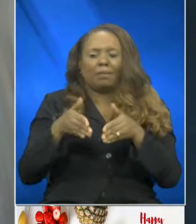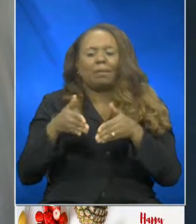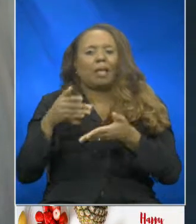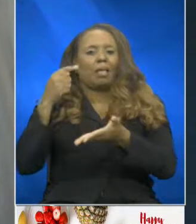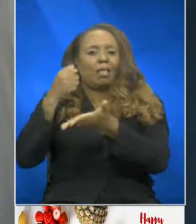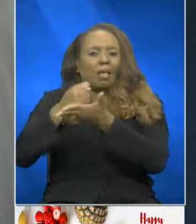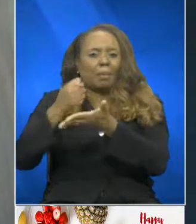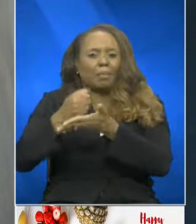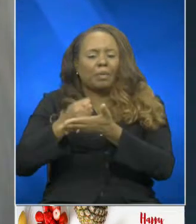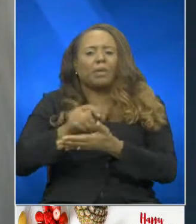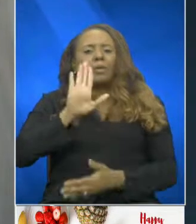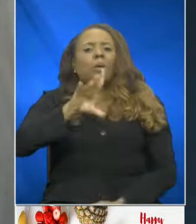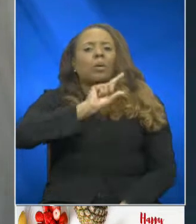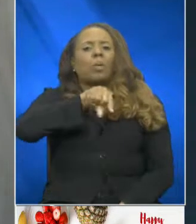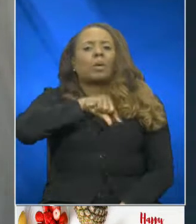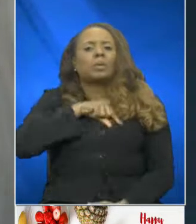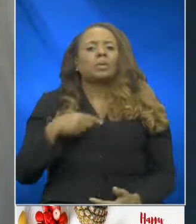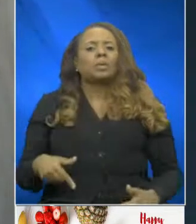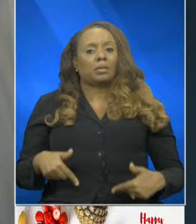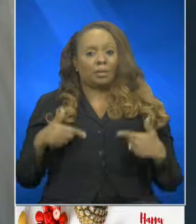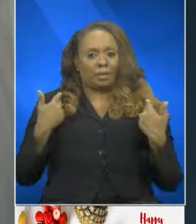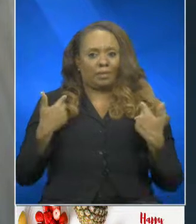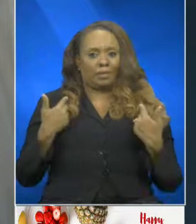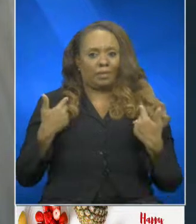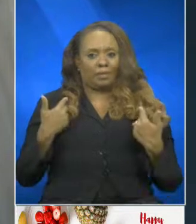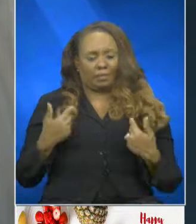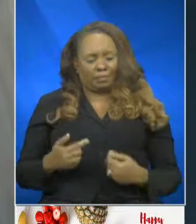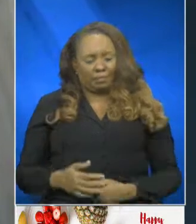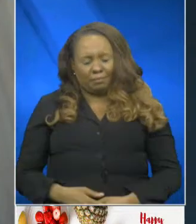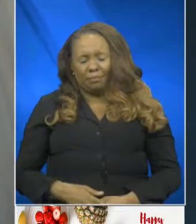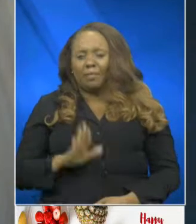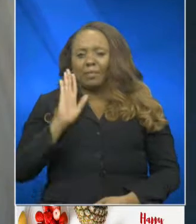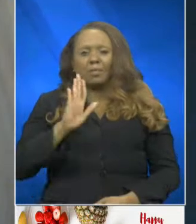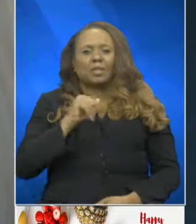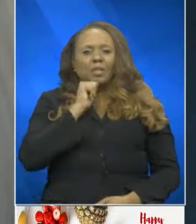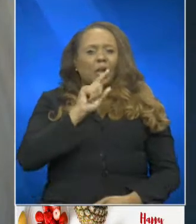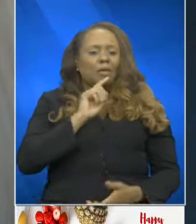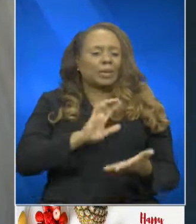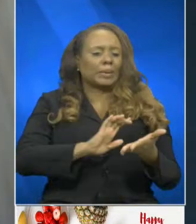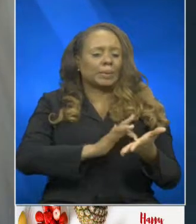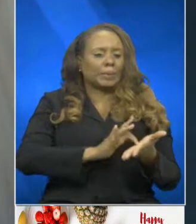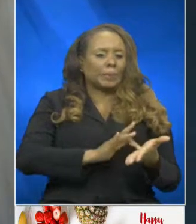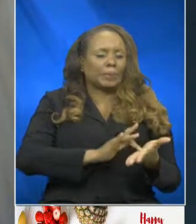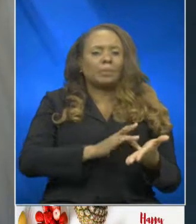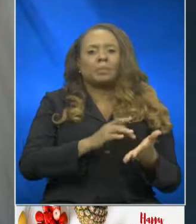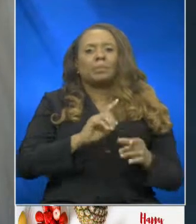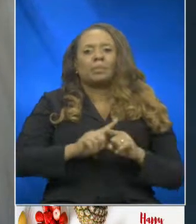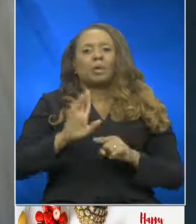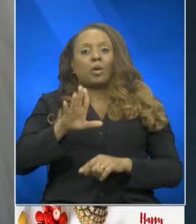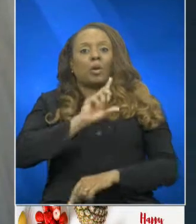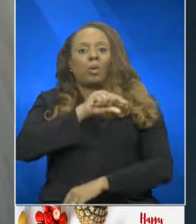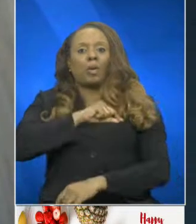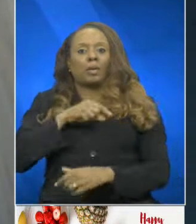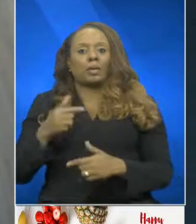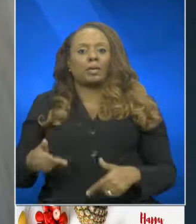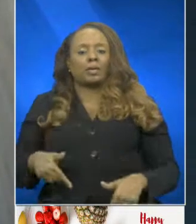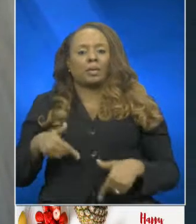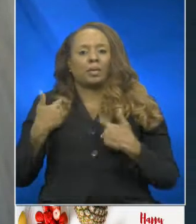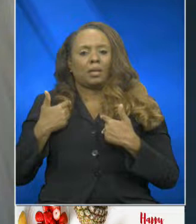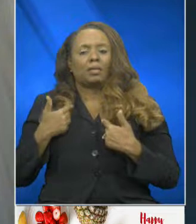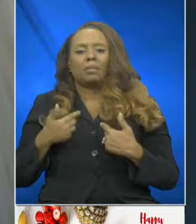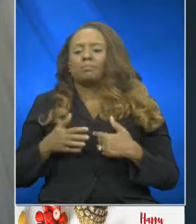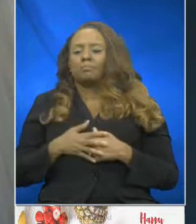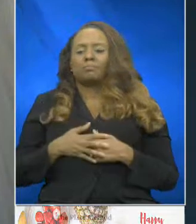is the quality of life of the patient as opposed to curative medicine. So I look at how best to get the patient into doing